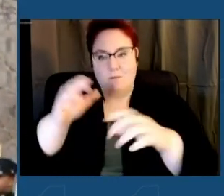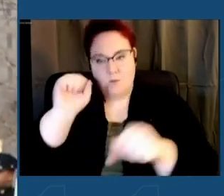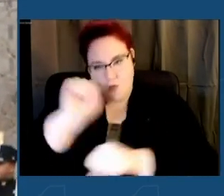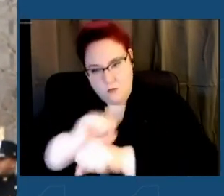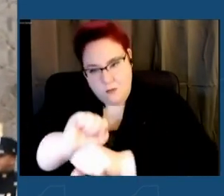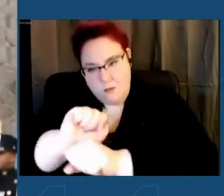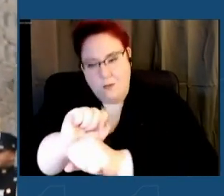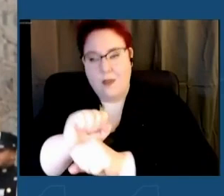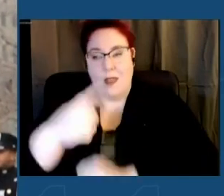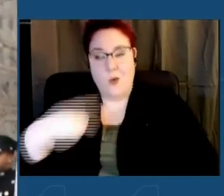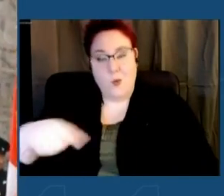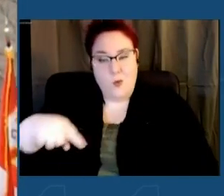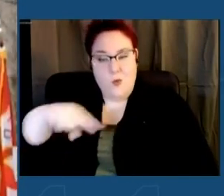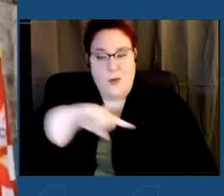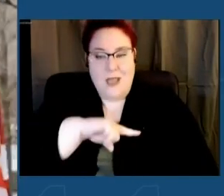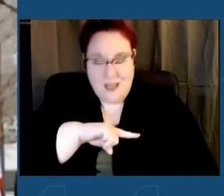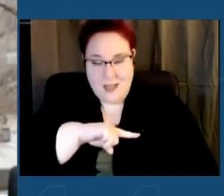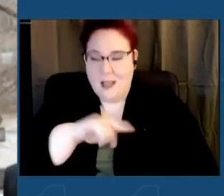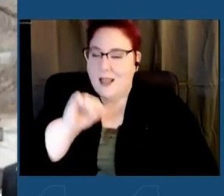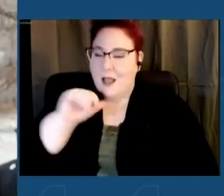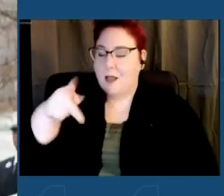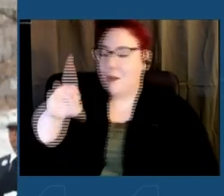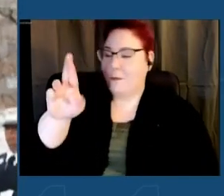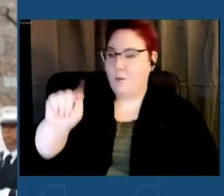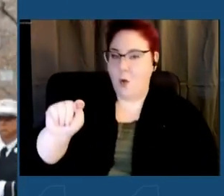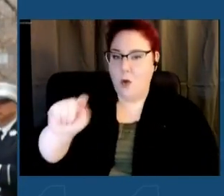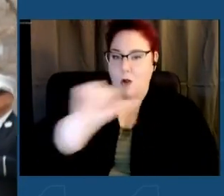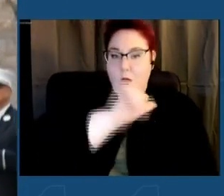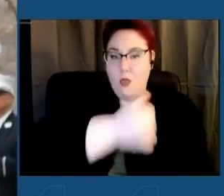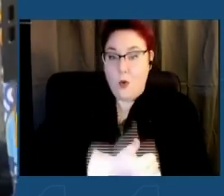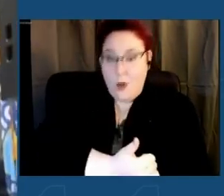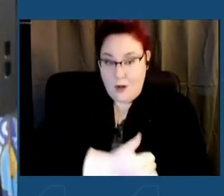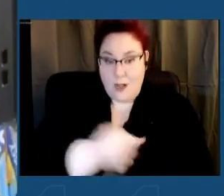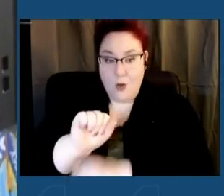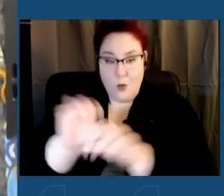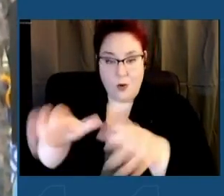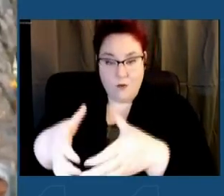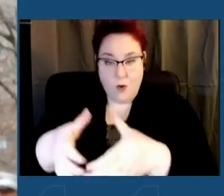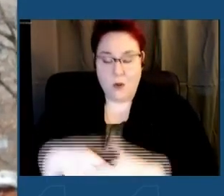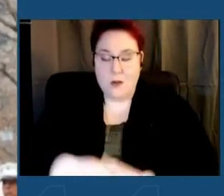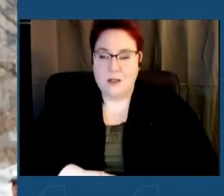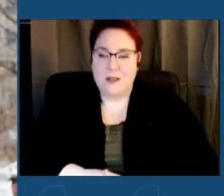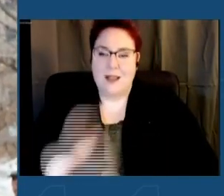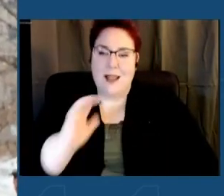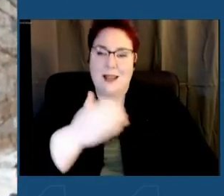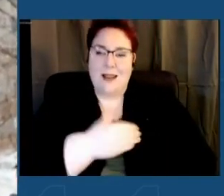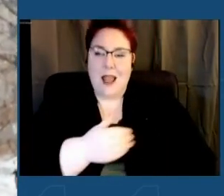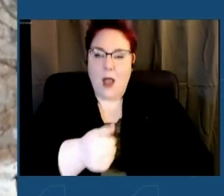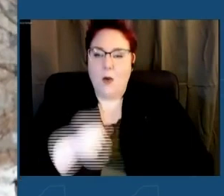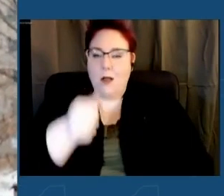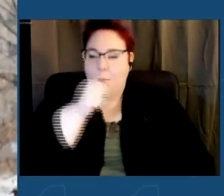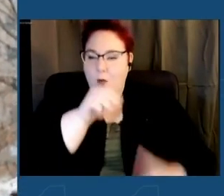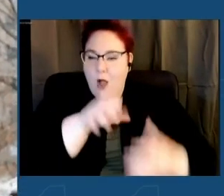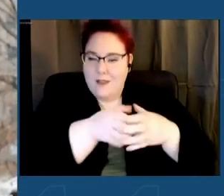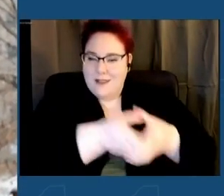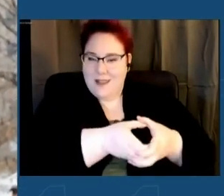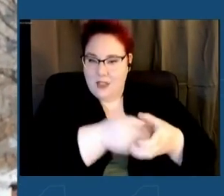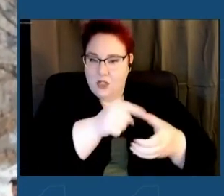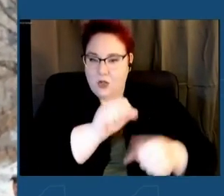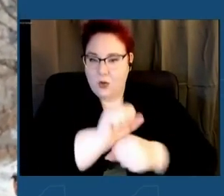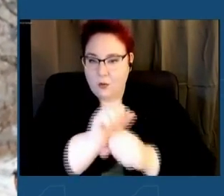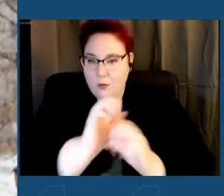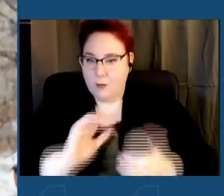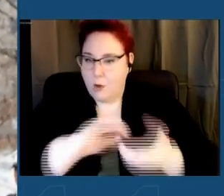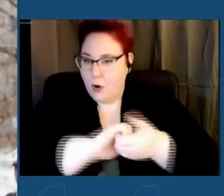we as the Port Authority workforce and our private sector partners, under the leadership